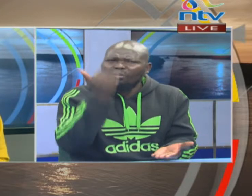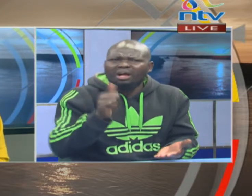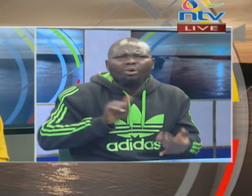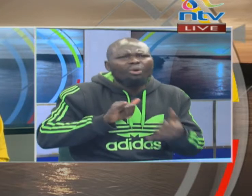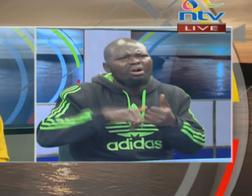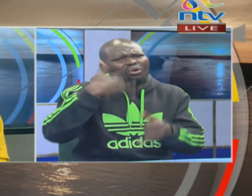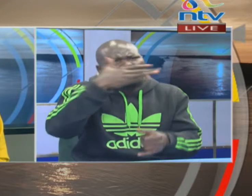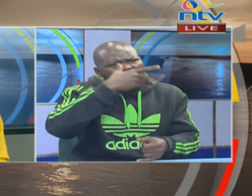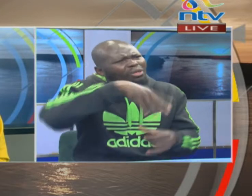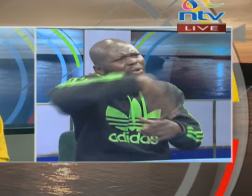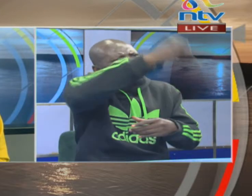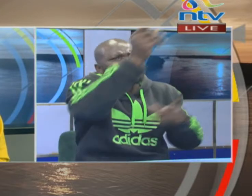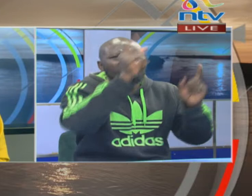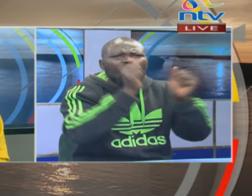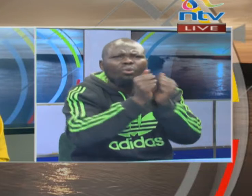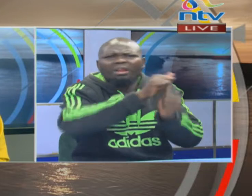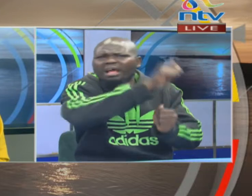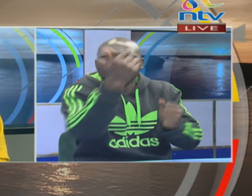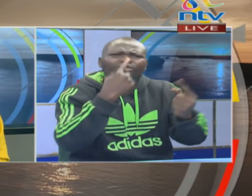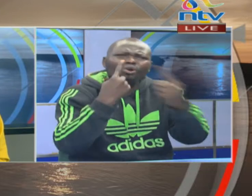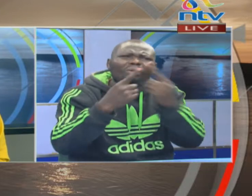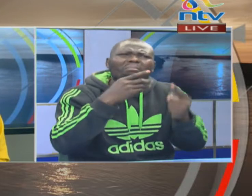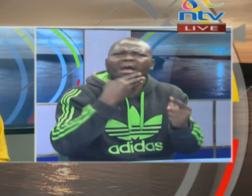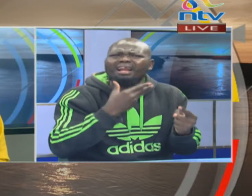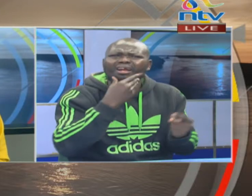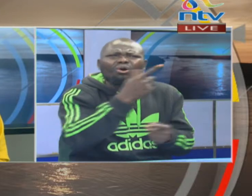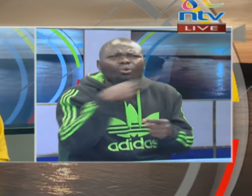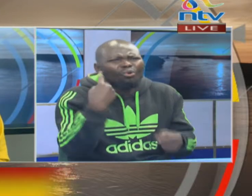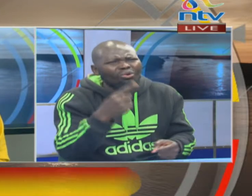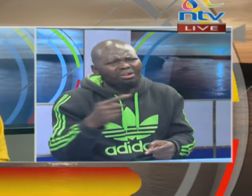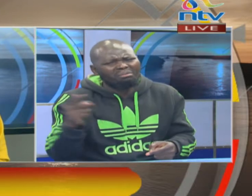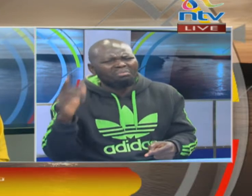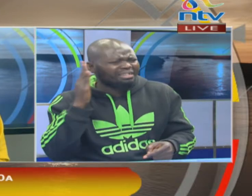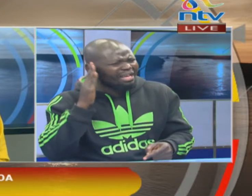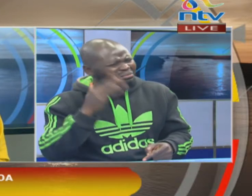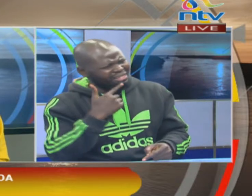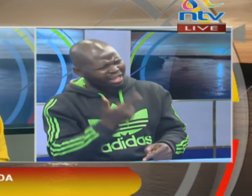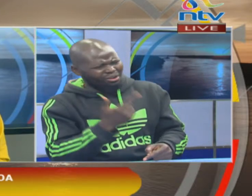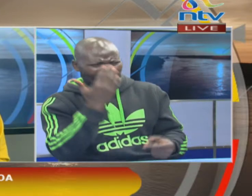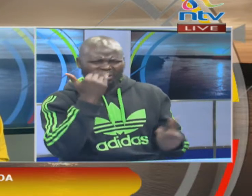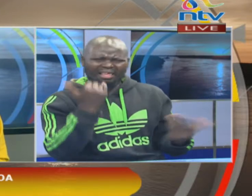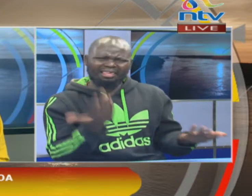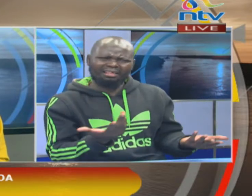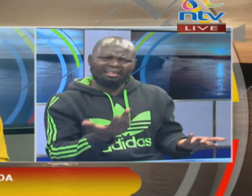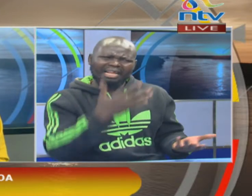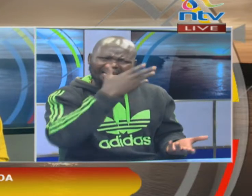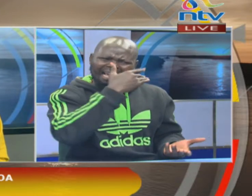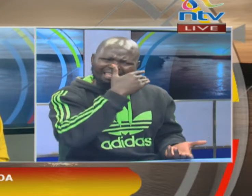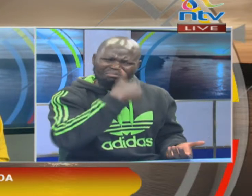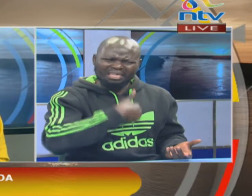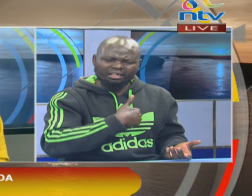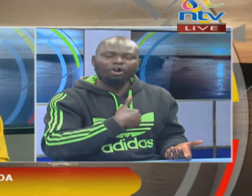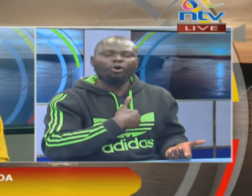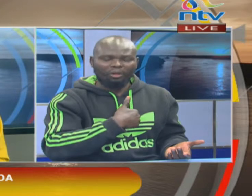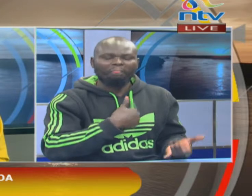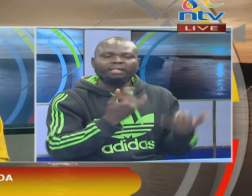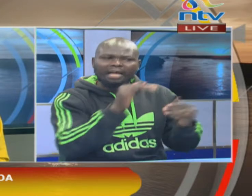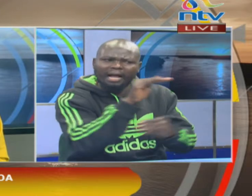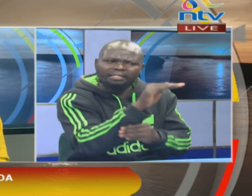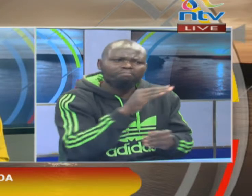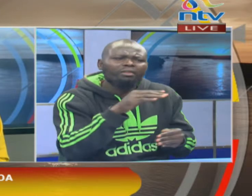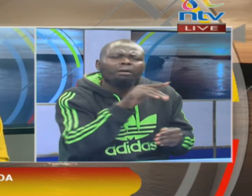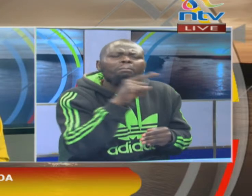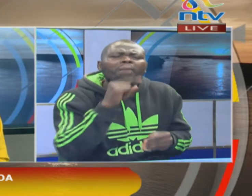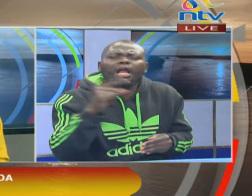But some of them, they lie to the deaf people. Maybe they go with other, maybe they have